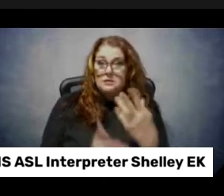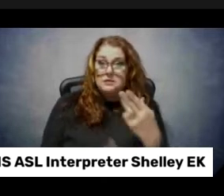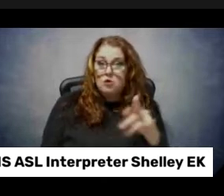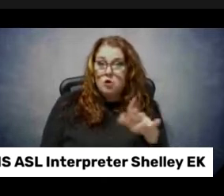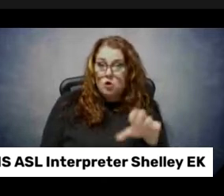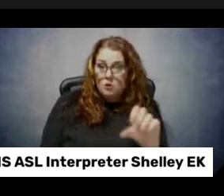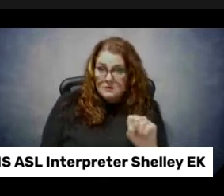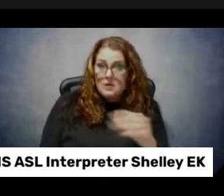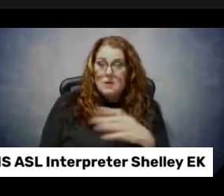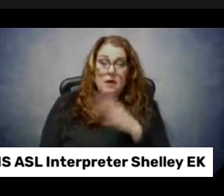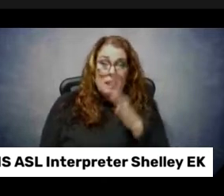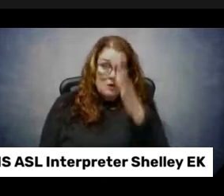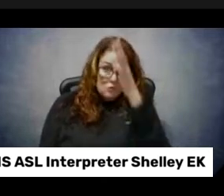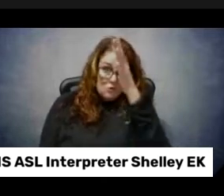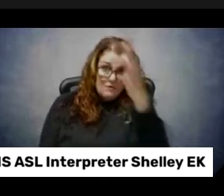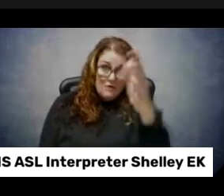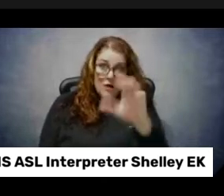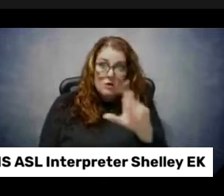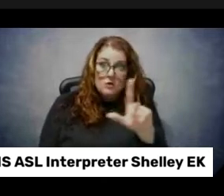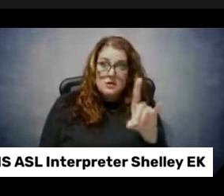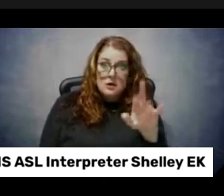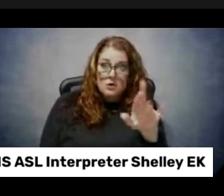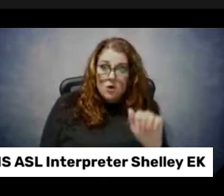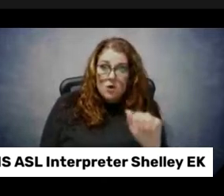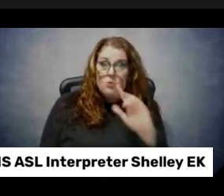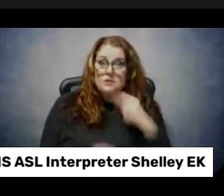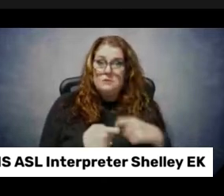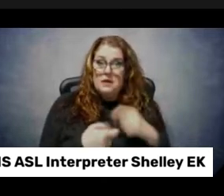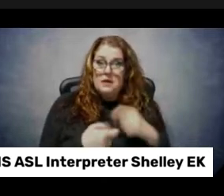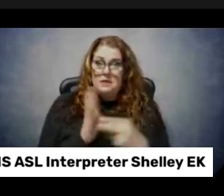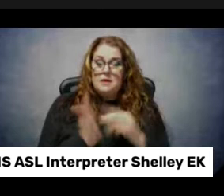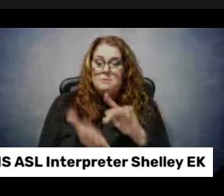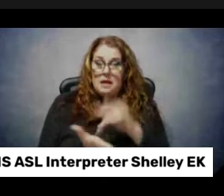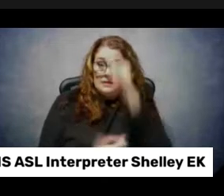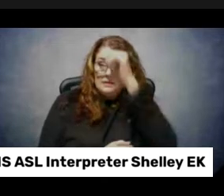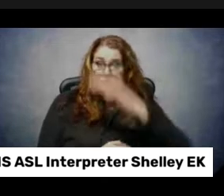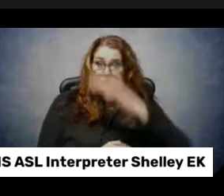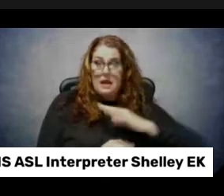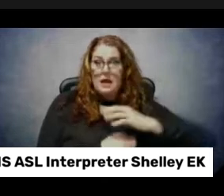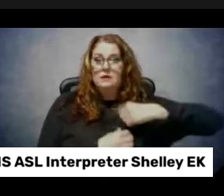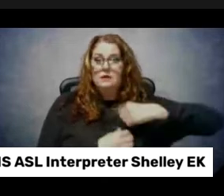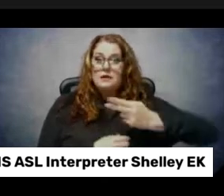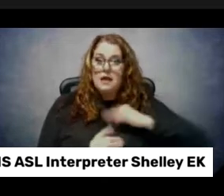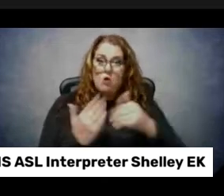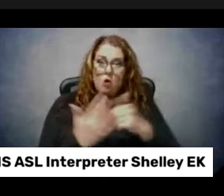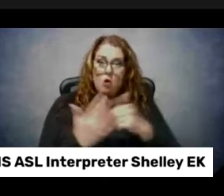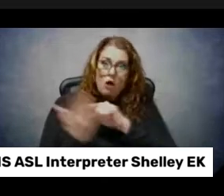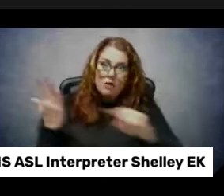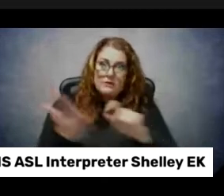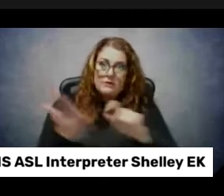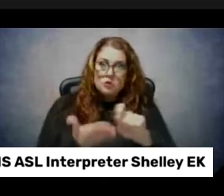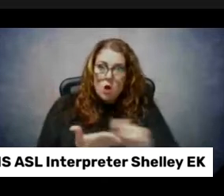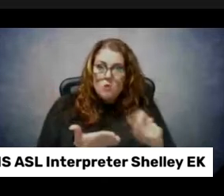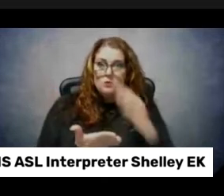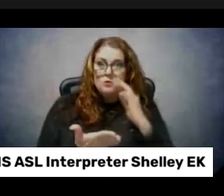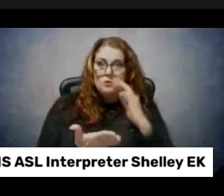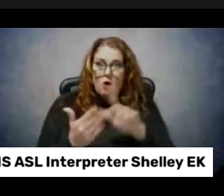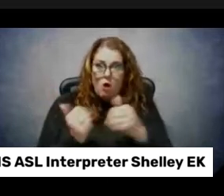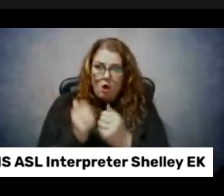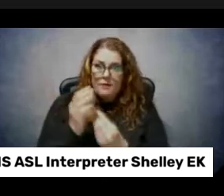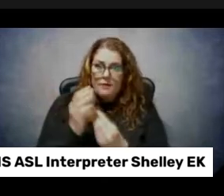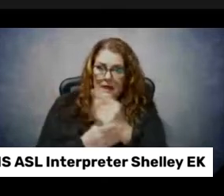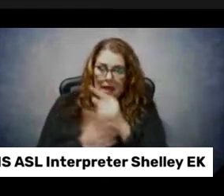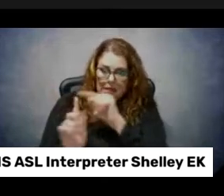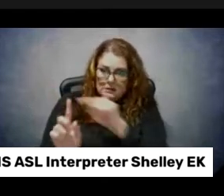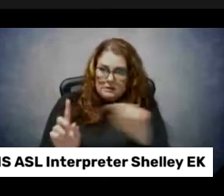herbs. My grandfather was a curandero, which in Spanish means a medicine man. He had all his notes, and so he knew what all the plants